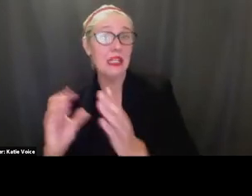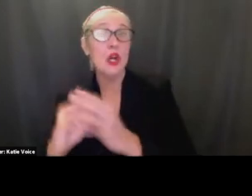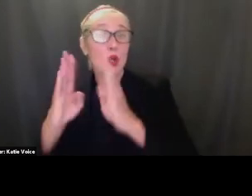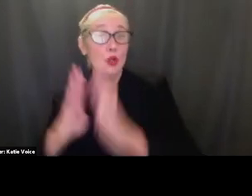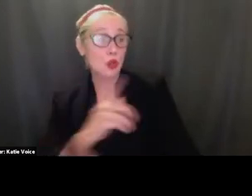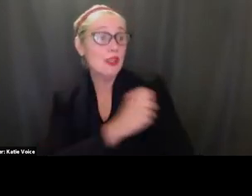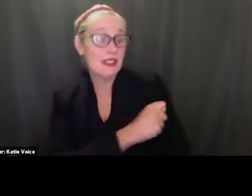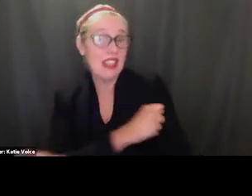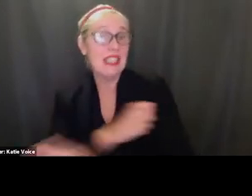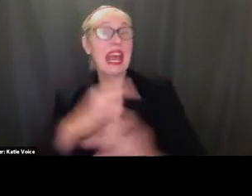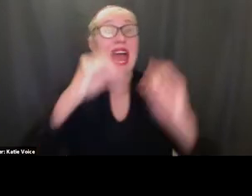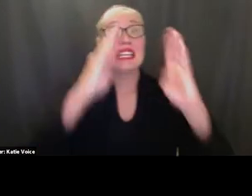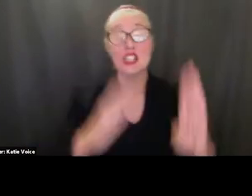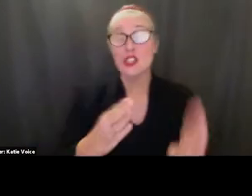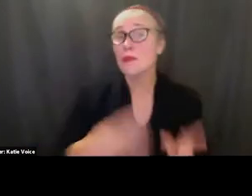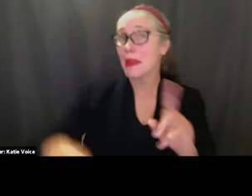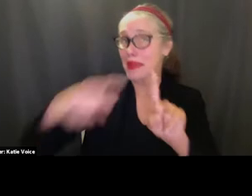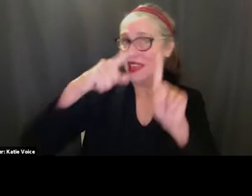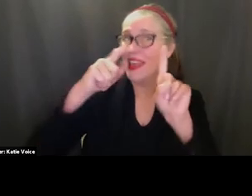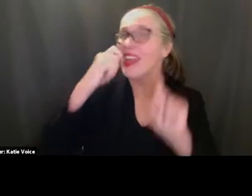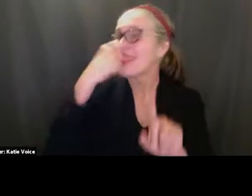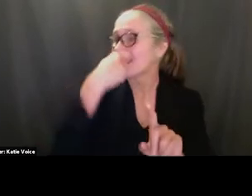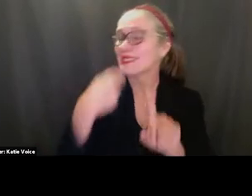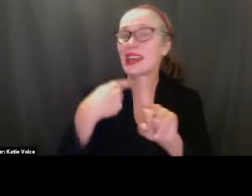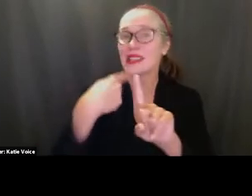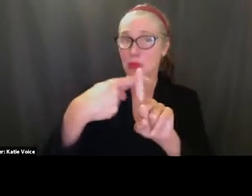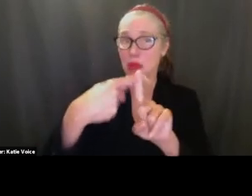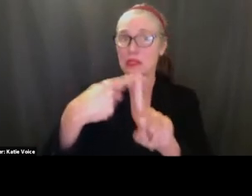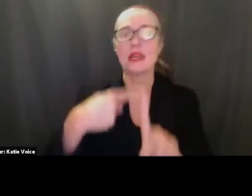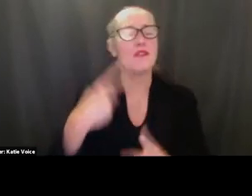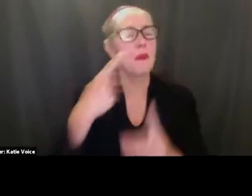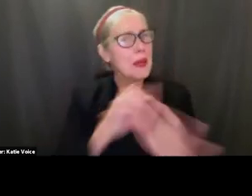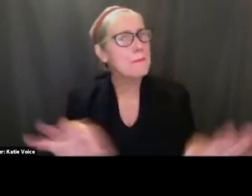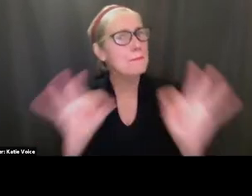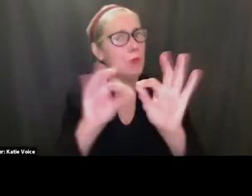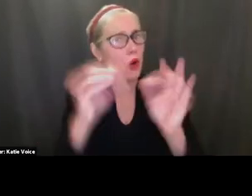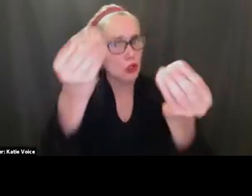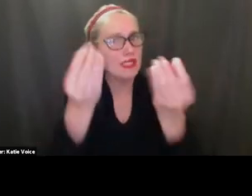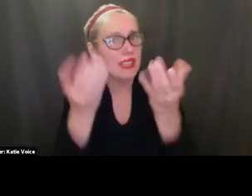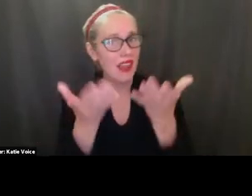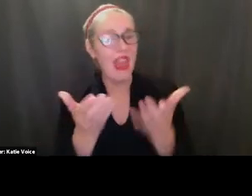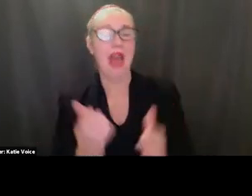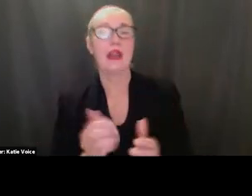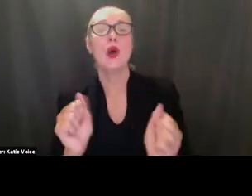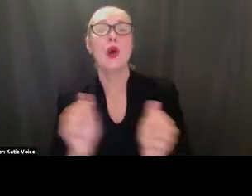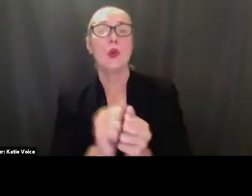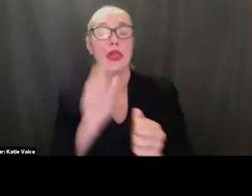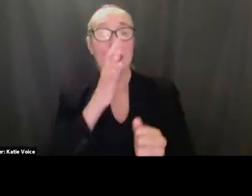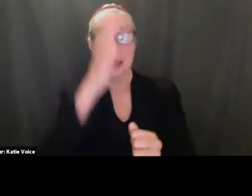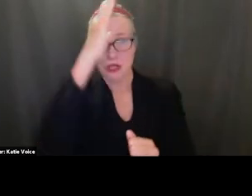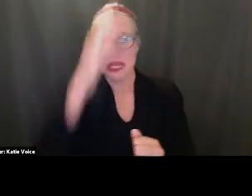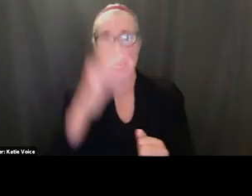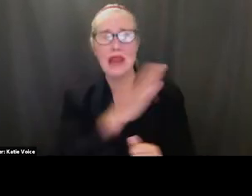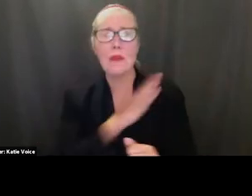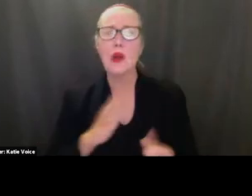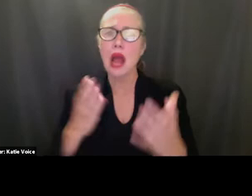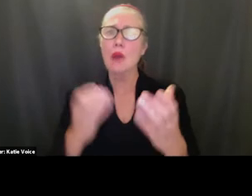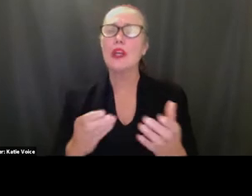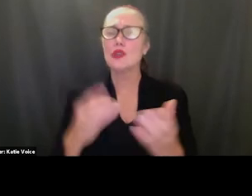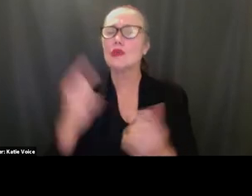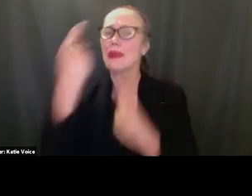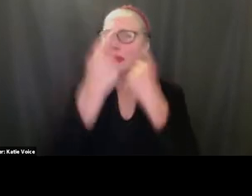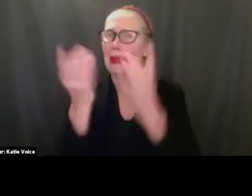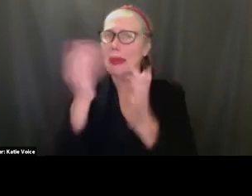covid it is valuable information to share with parents i would also like the board to revisit their decision on the resolution to mandate